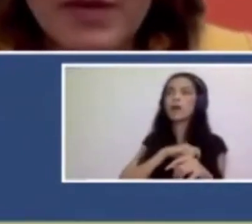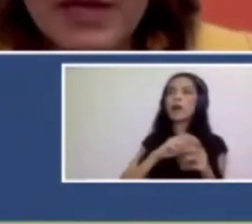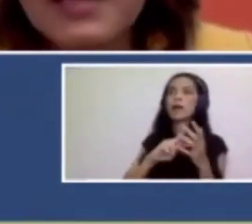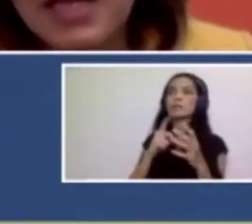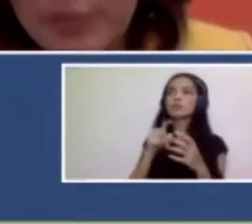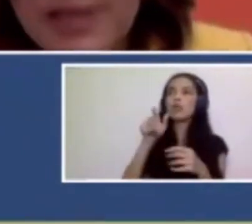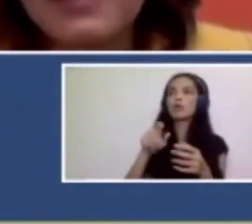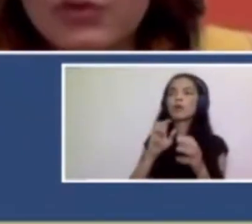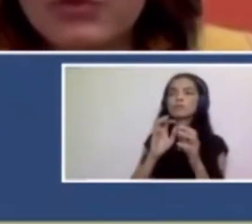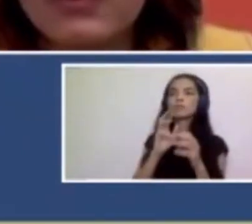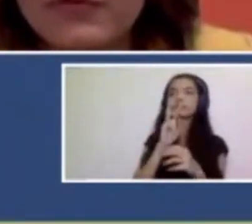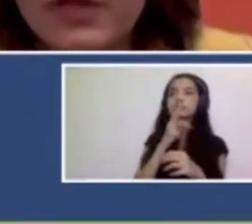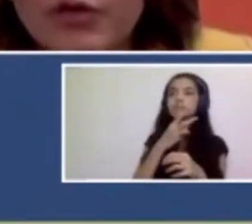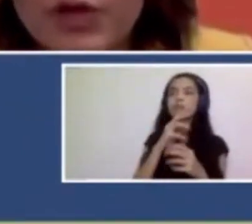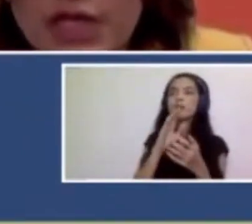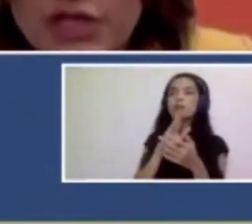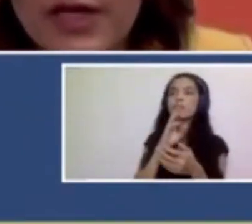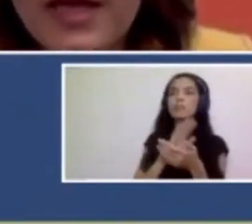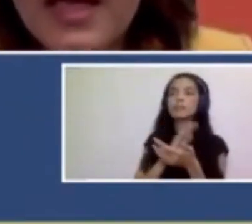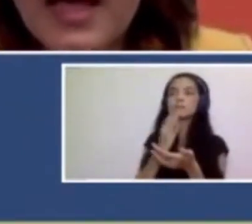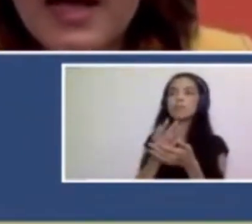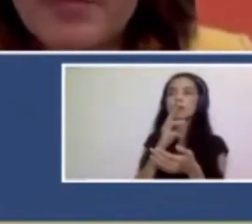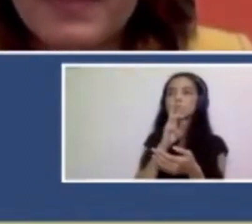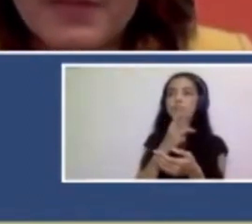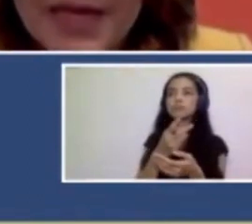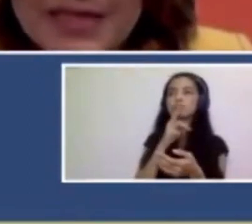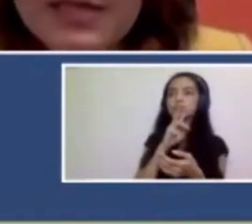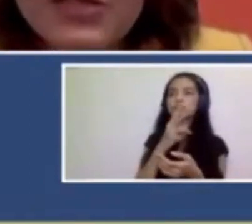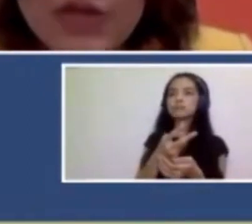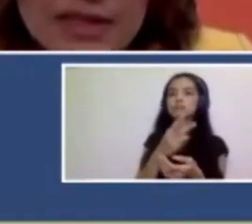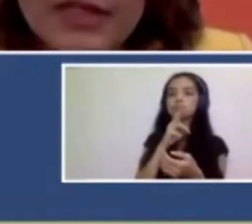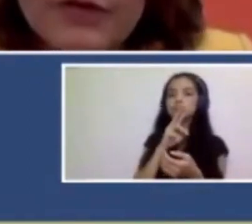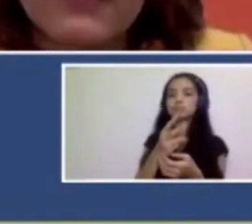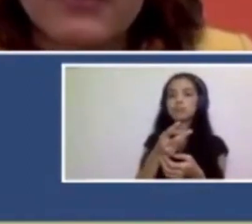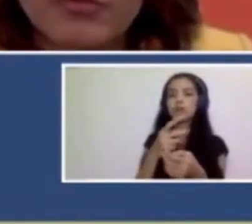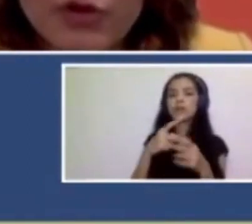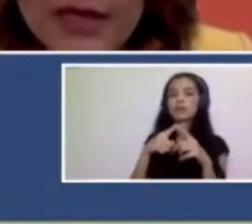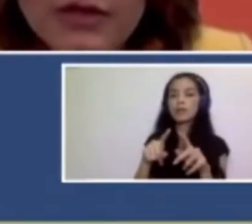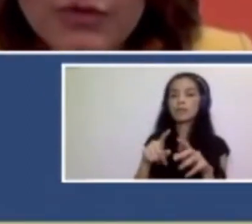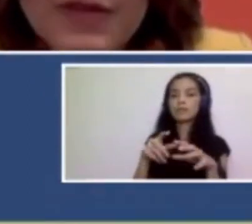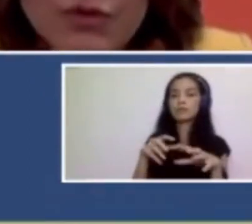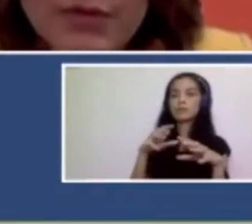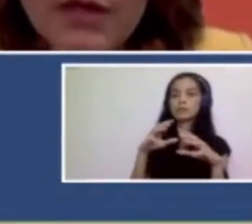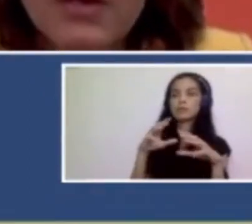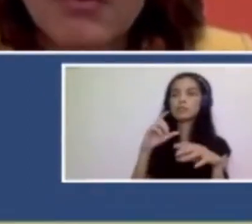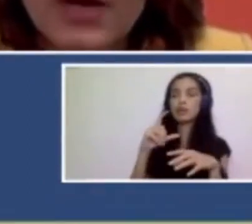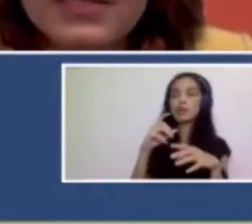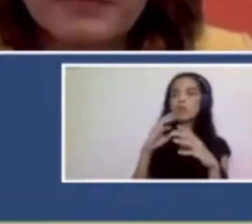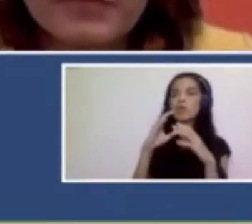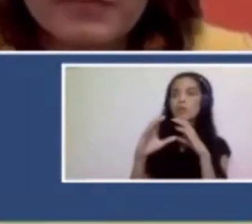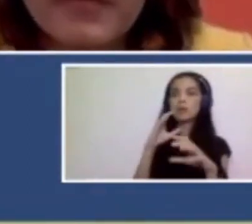else helping us for the communication. But the best strategy for communicating with these women